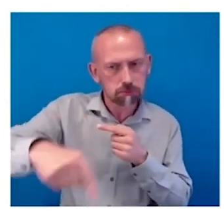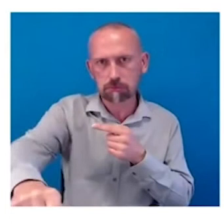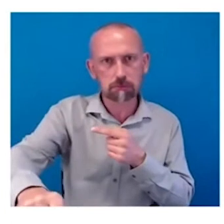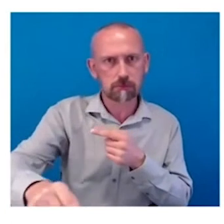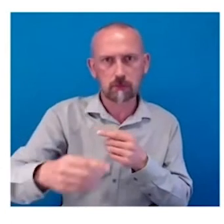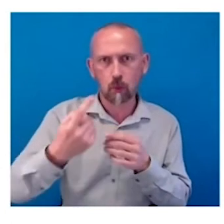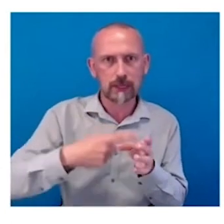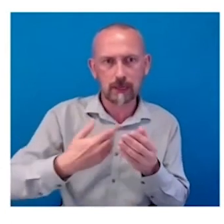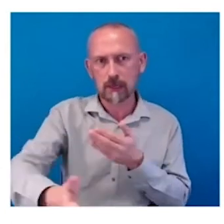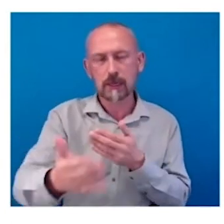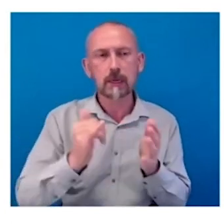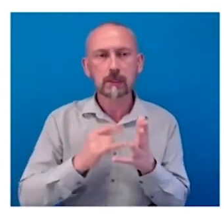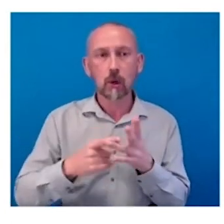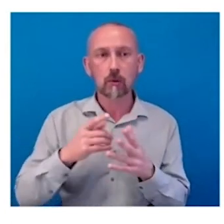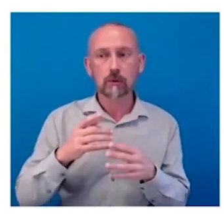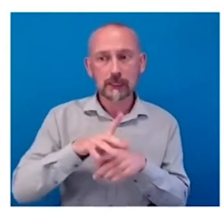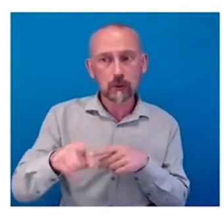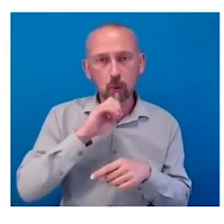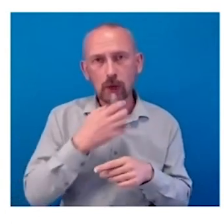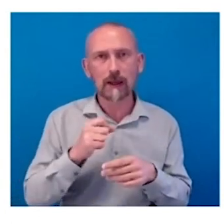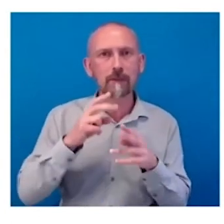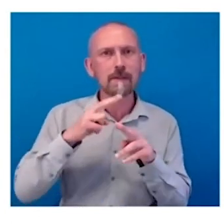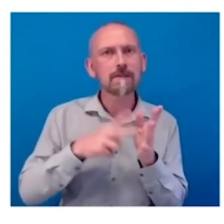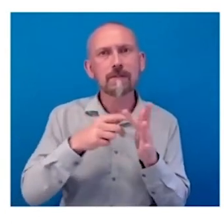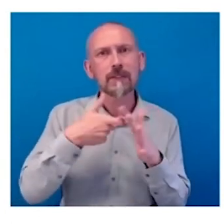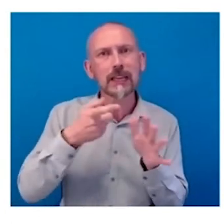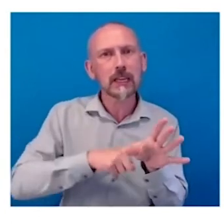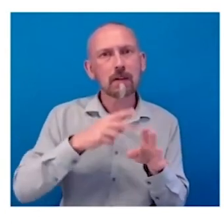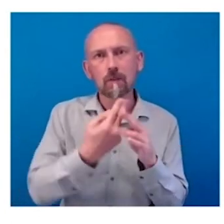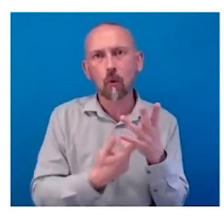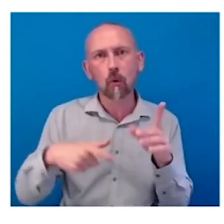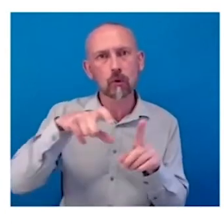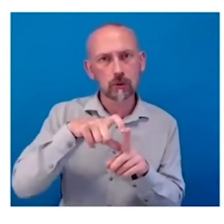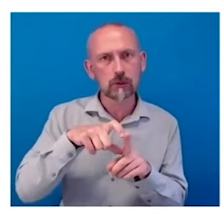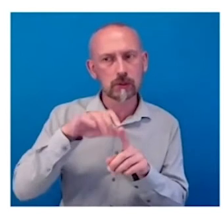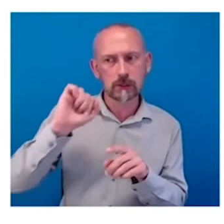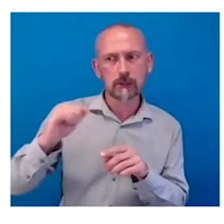Children and Families Minister, Vicky Ford, on remote learning and SEND.